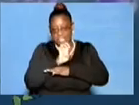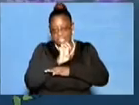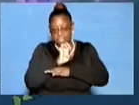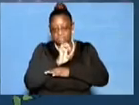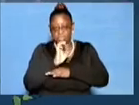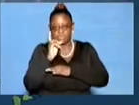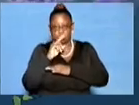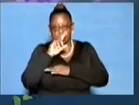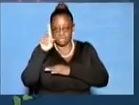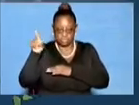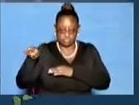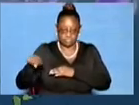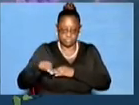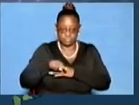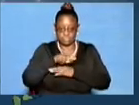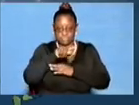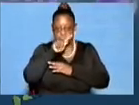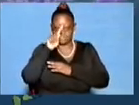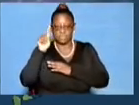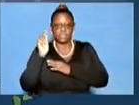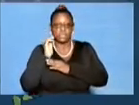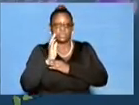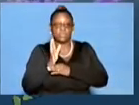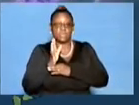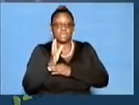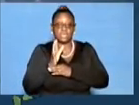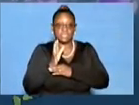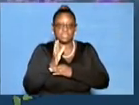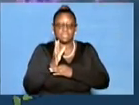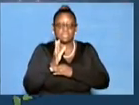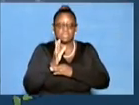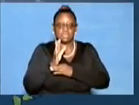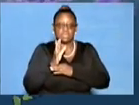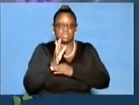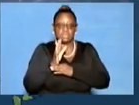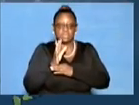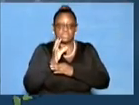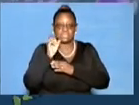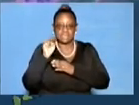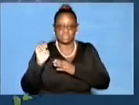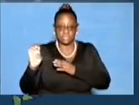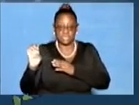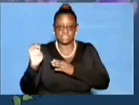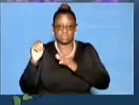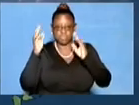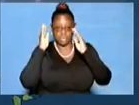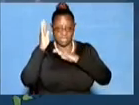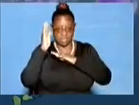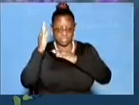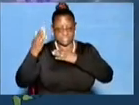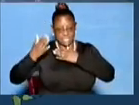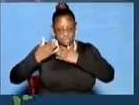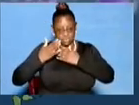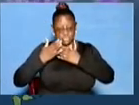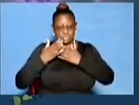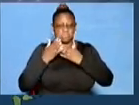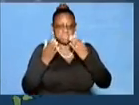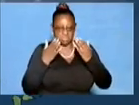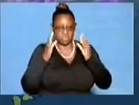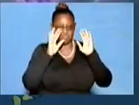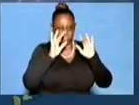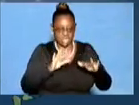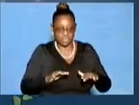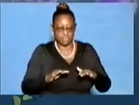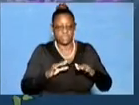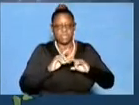has those feeder bands, and some of those will be affecting parts of the extreme southeast Bahamas as it gets a little closer. But until then,